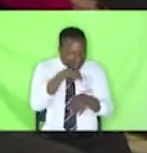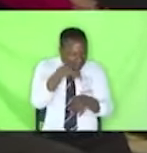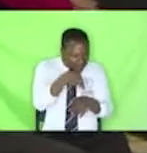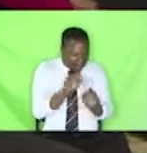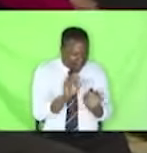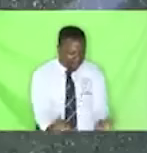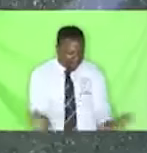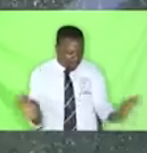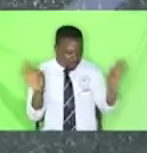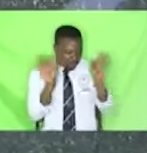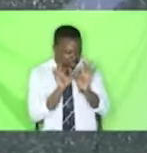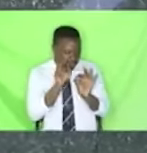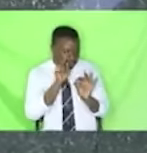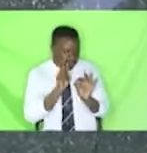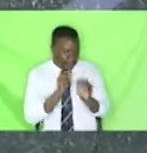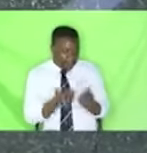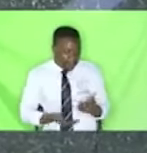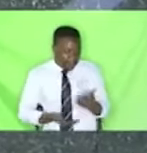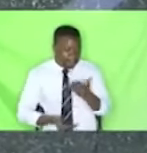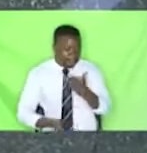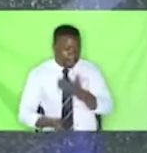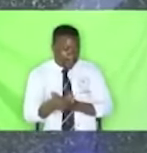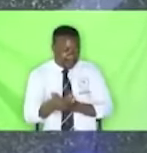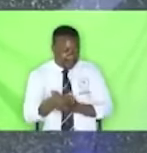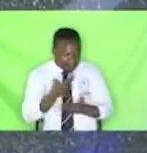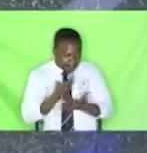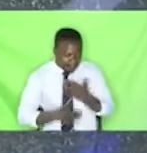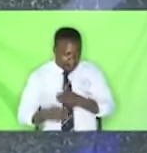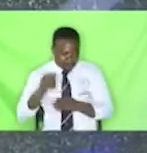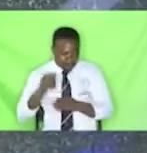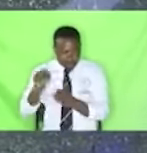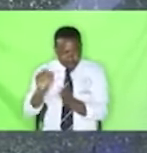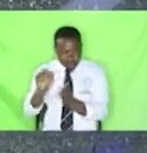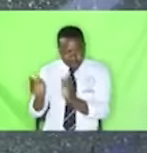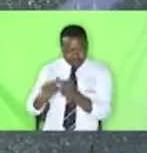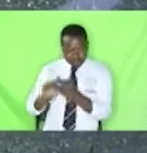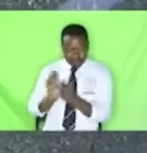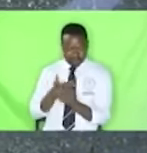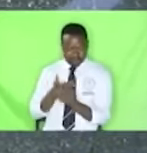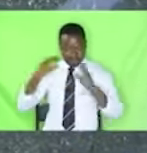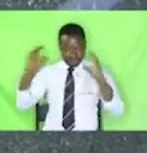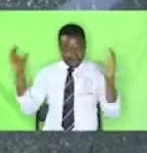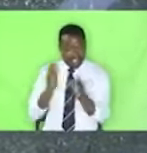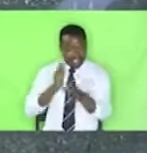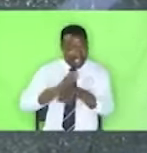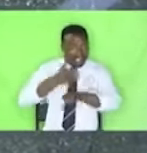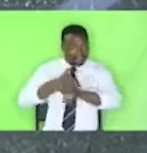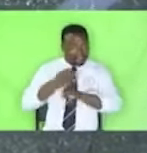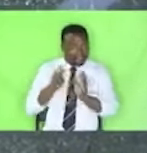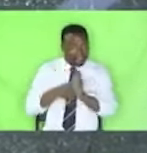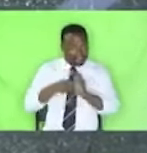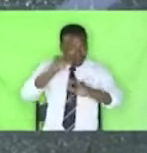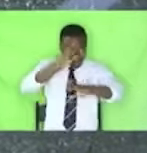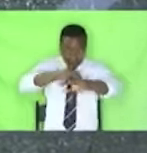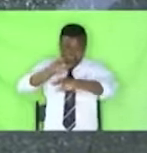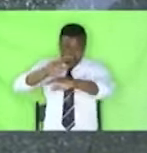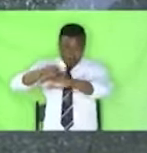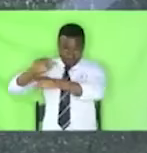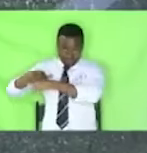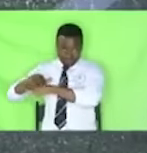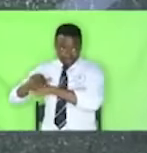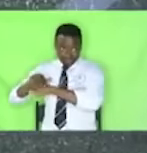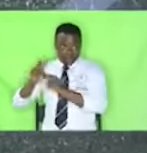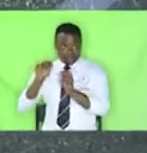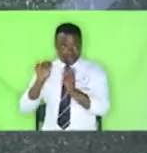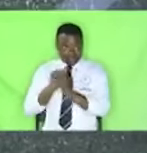birth to our celebration. Then, I'll call upon you to respond to this